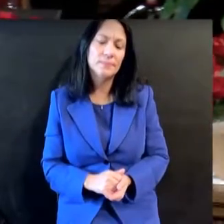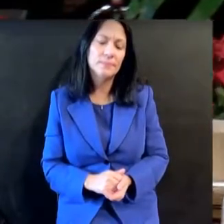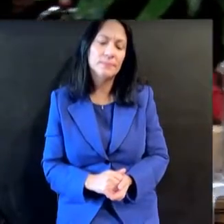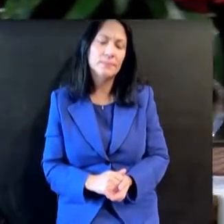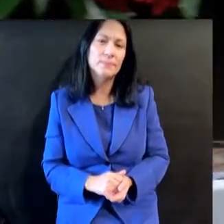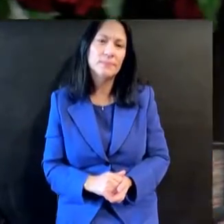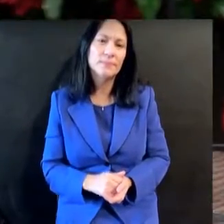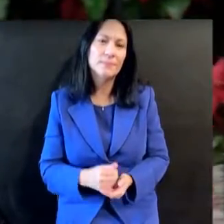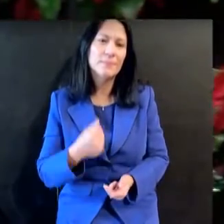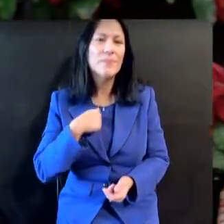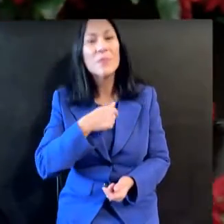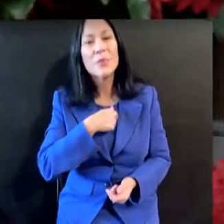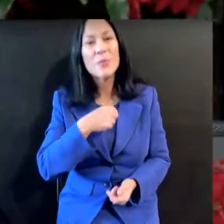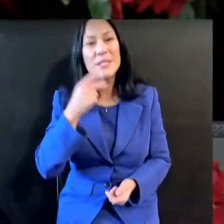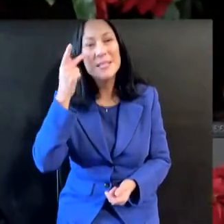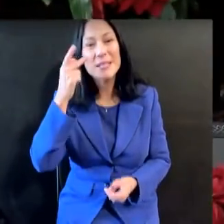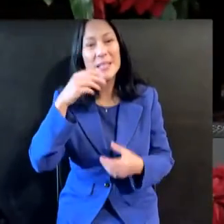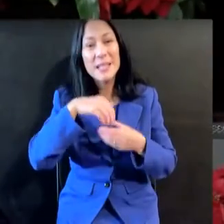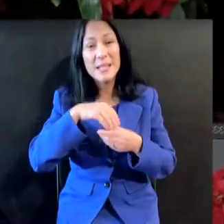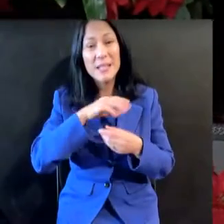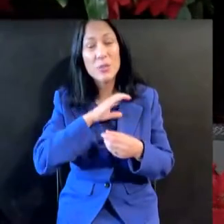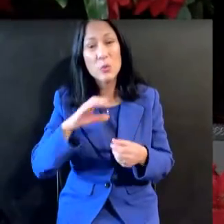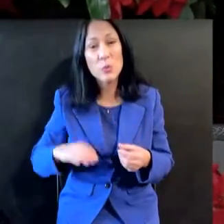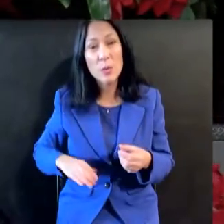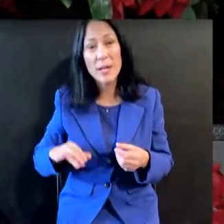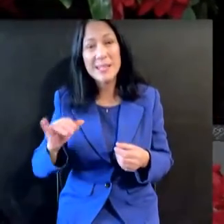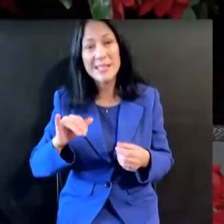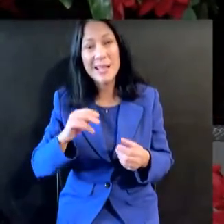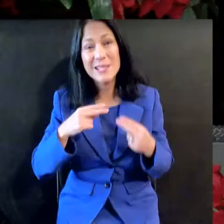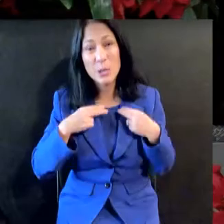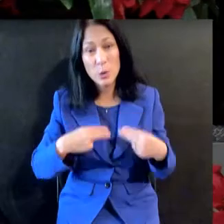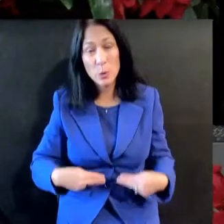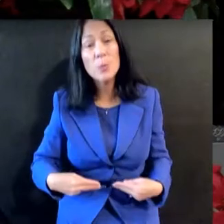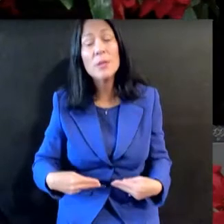What we see in Christ in human form